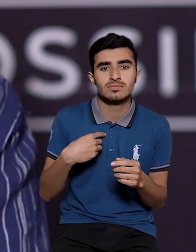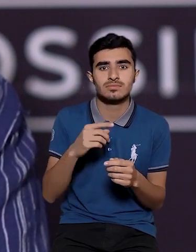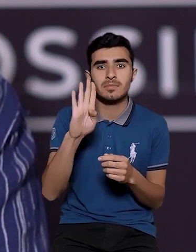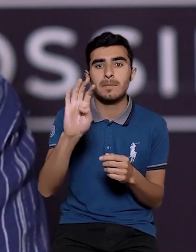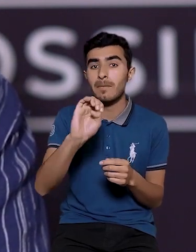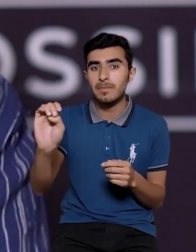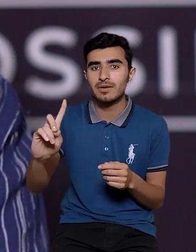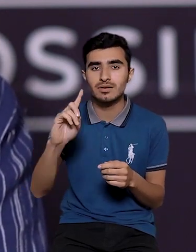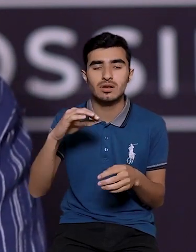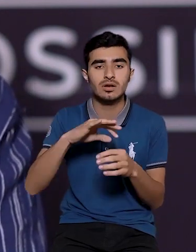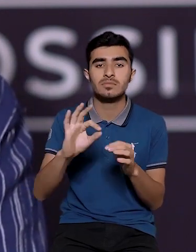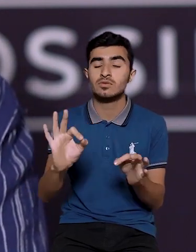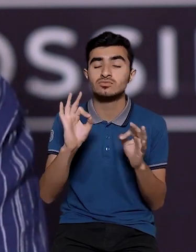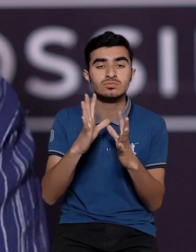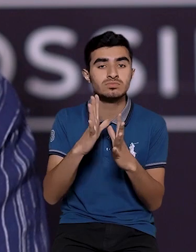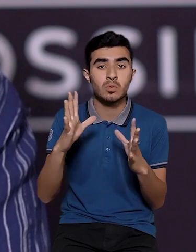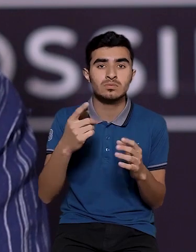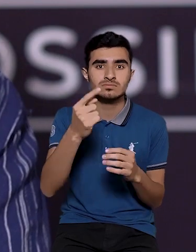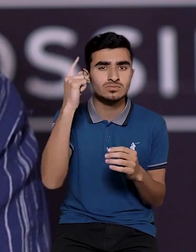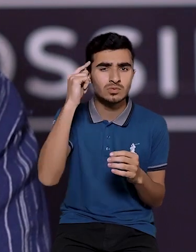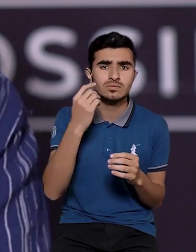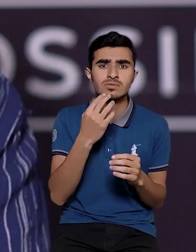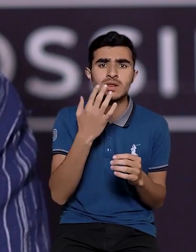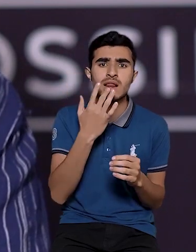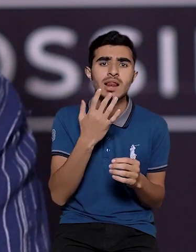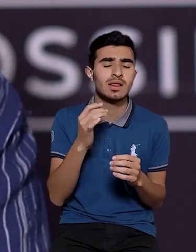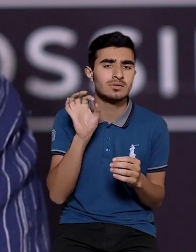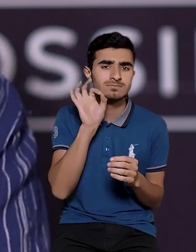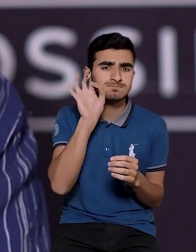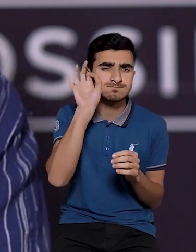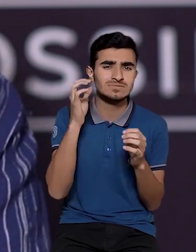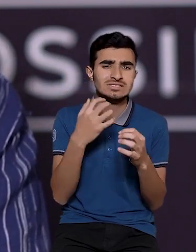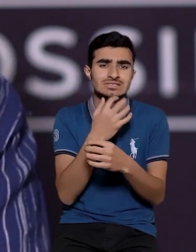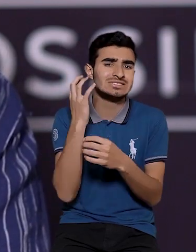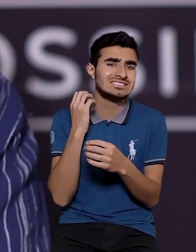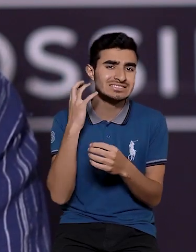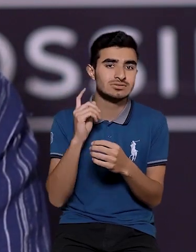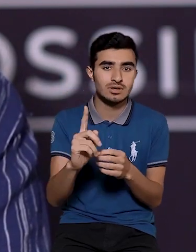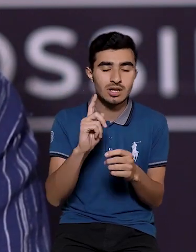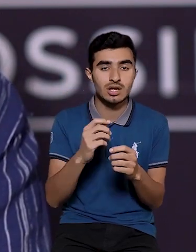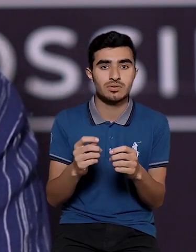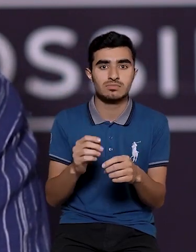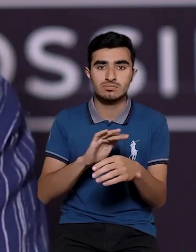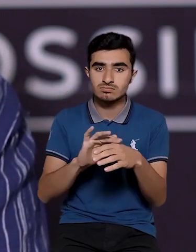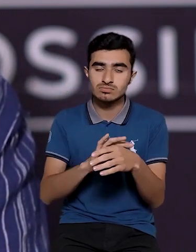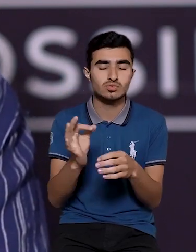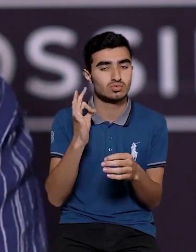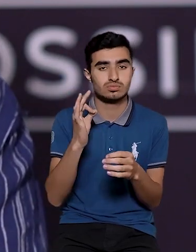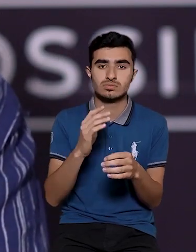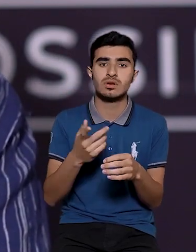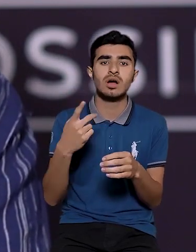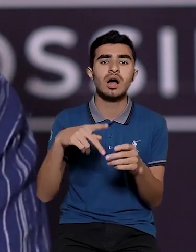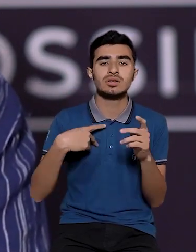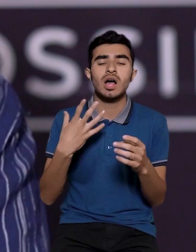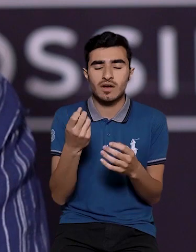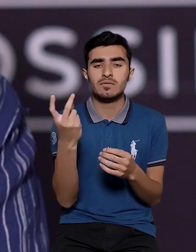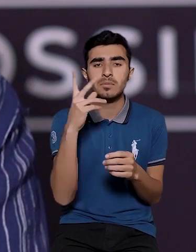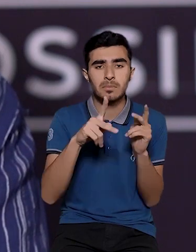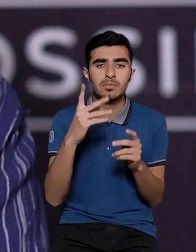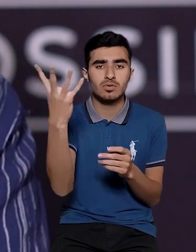it's really amazing for eczema. I have several children who've completely recovered from